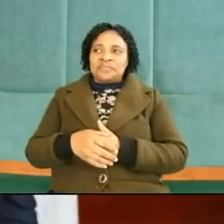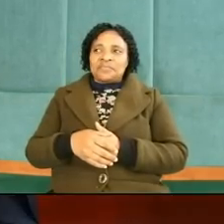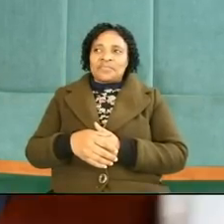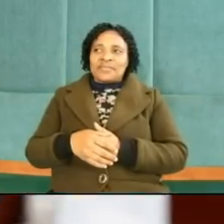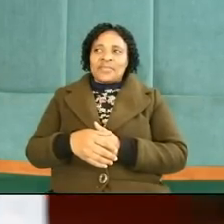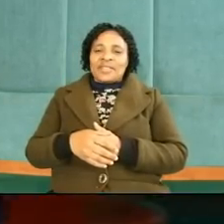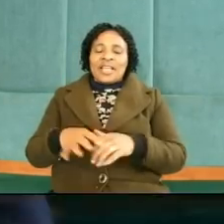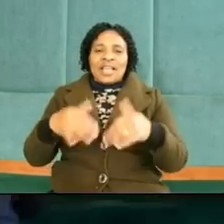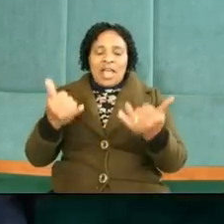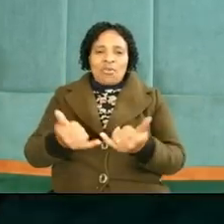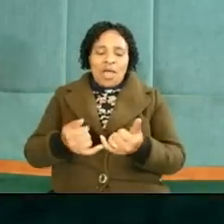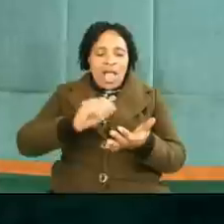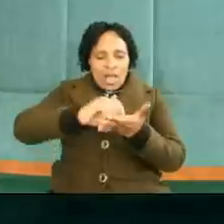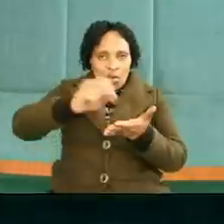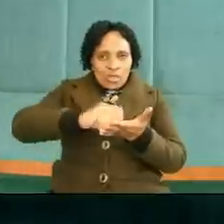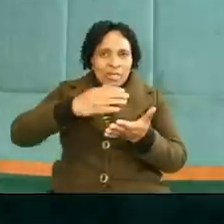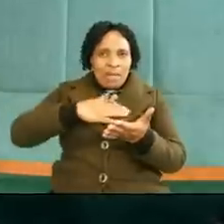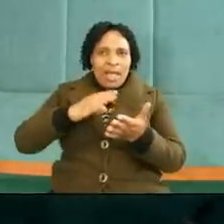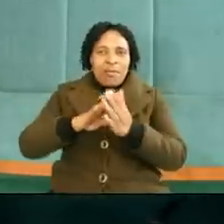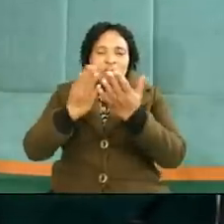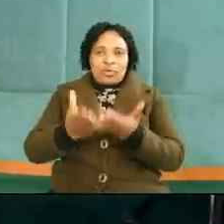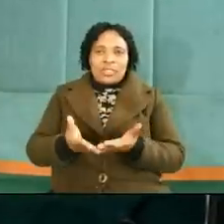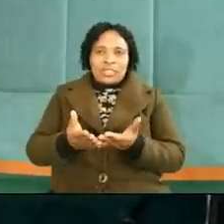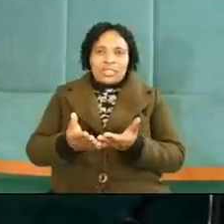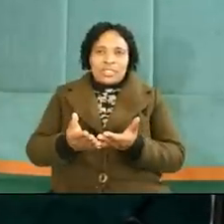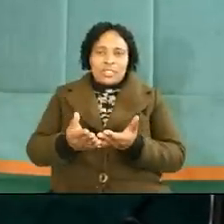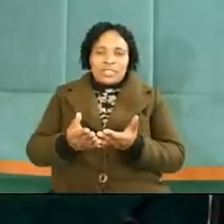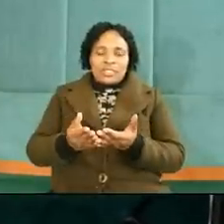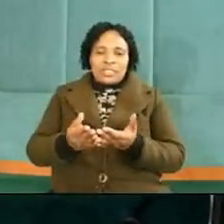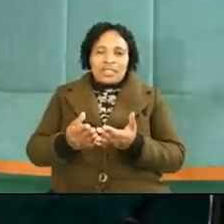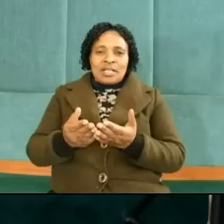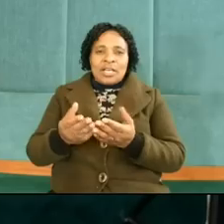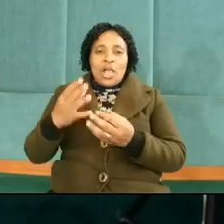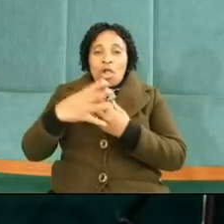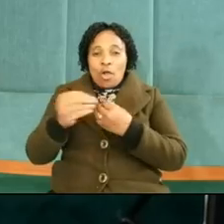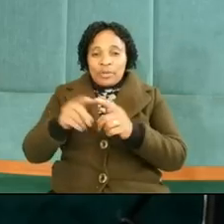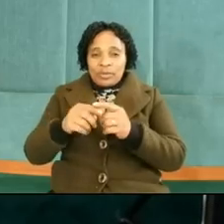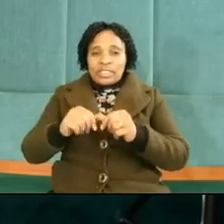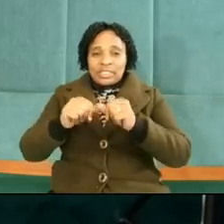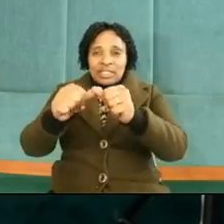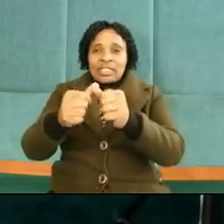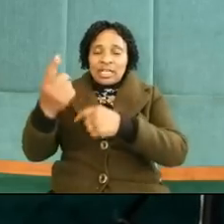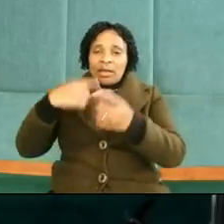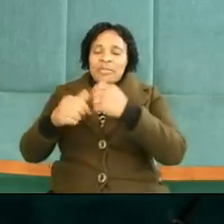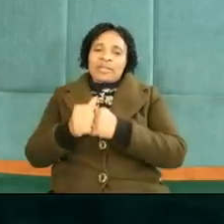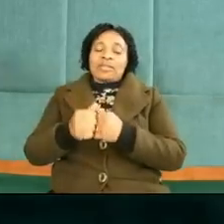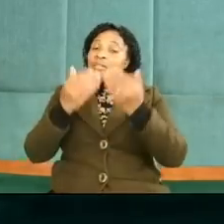I sat down and I wrote it in my book. By the way, please get a copy of that book. Is God Still Coming? Everything I say and more is